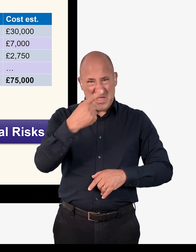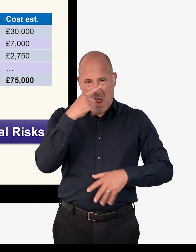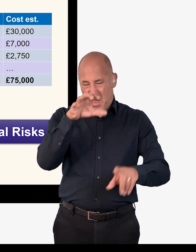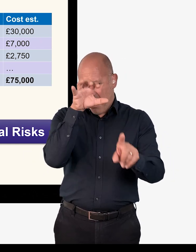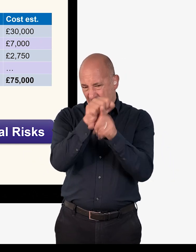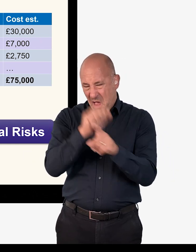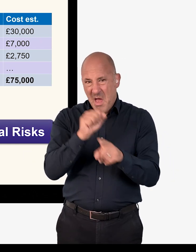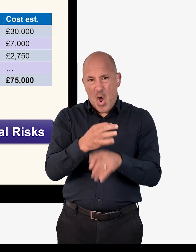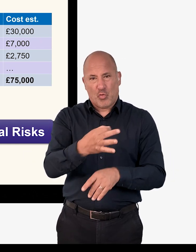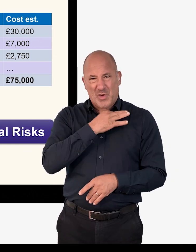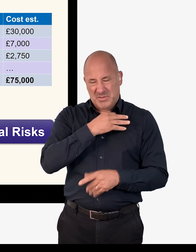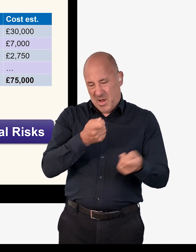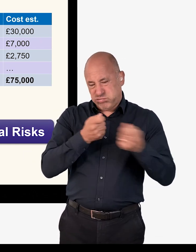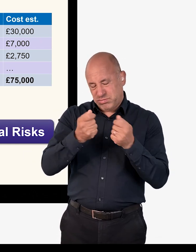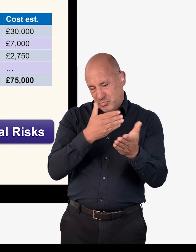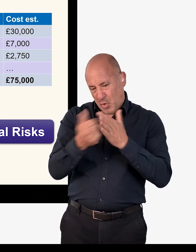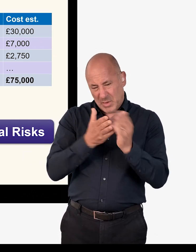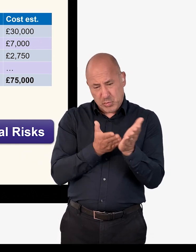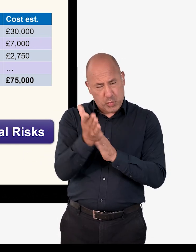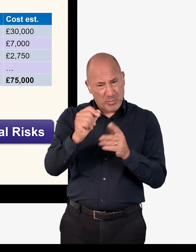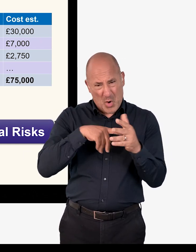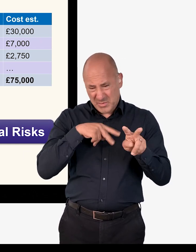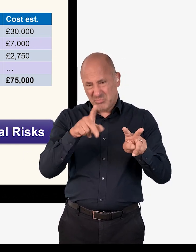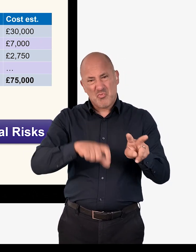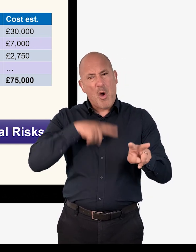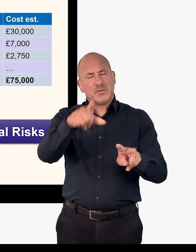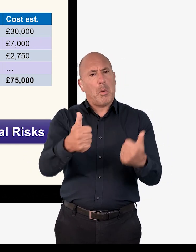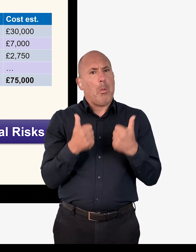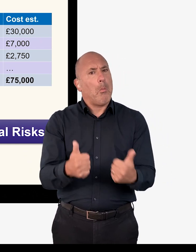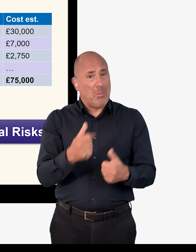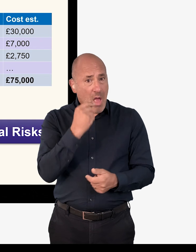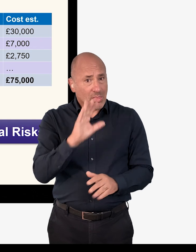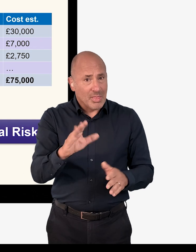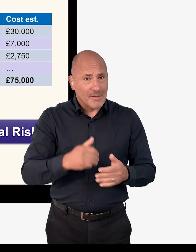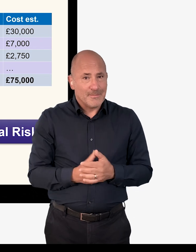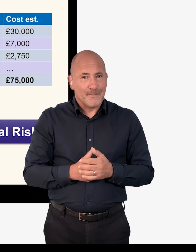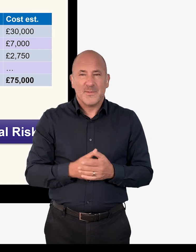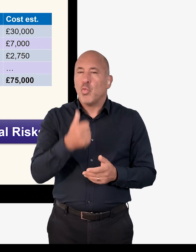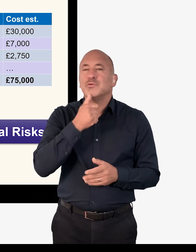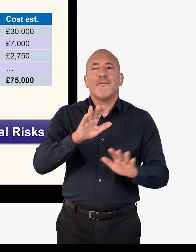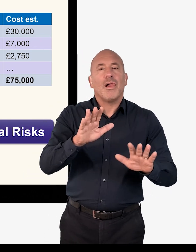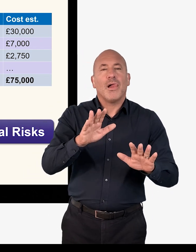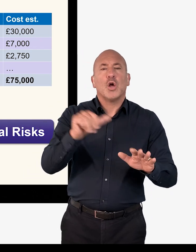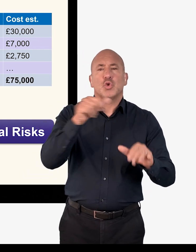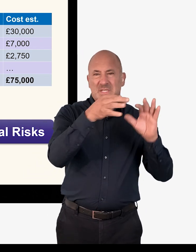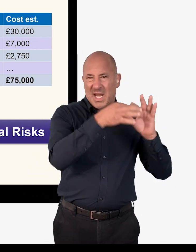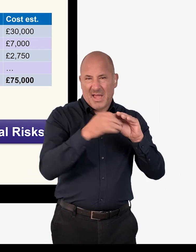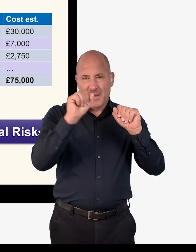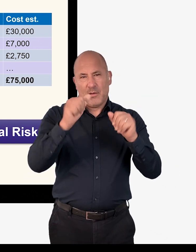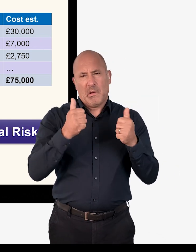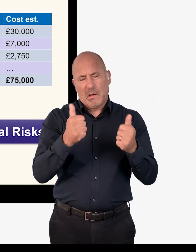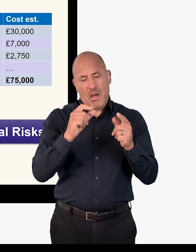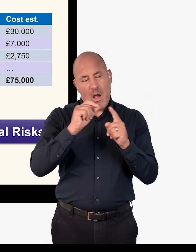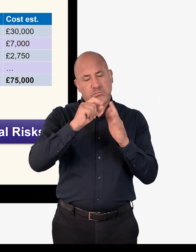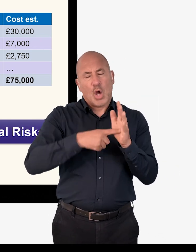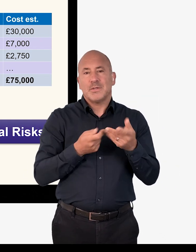your ability to spot and manage risks throughout the life of the project. This is a useful exercise and should form part of